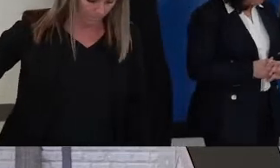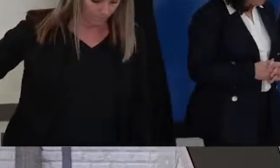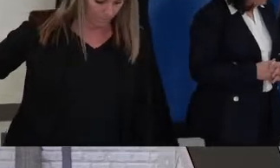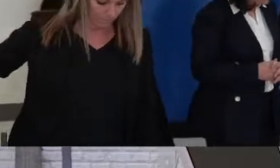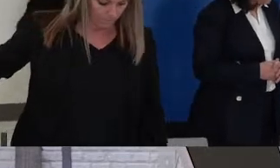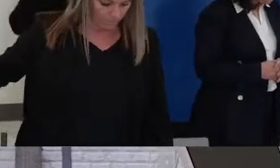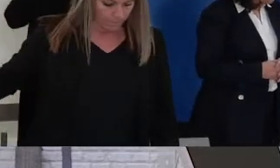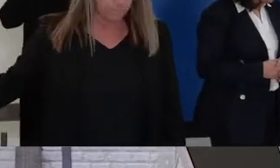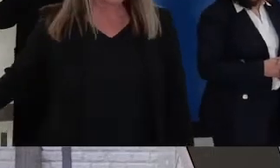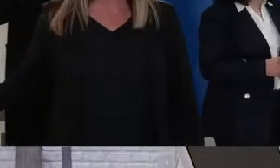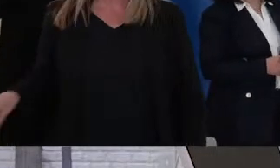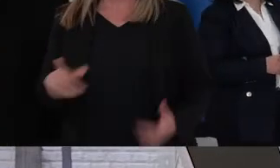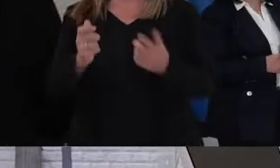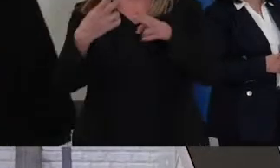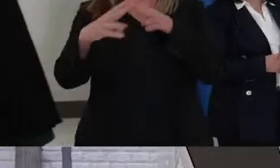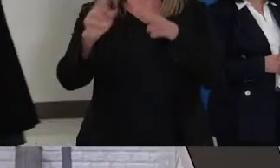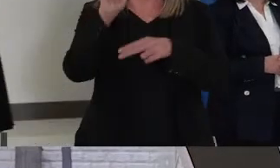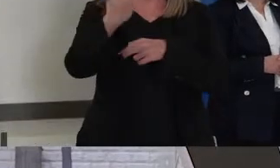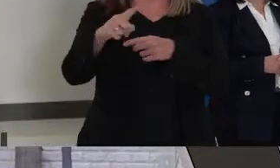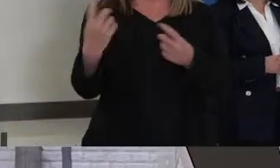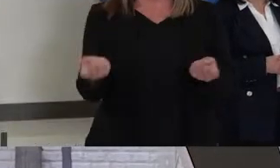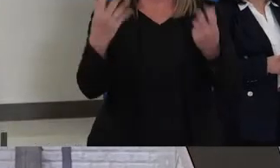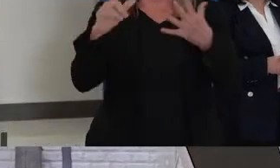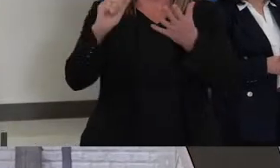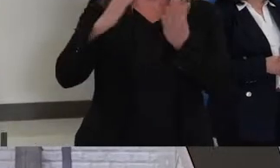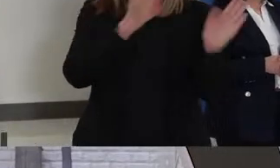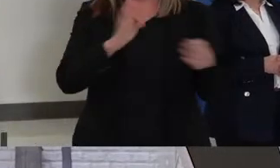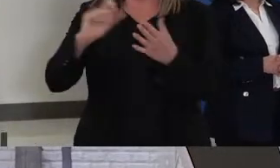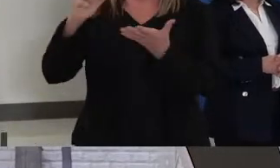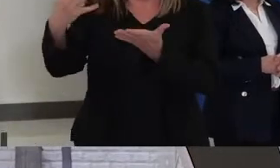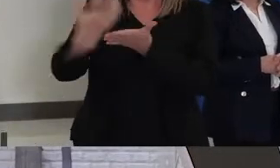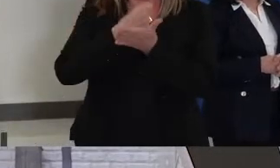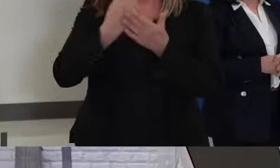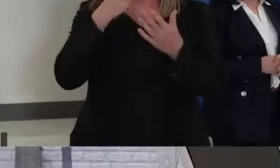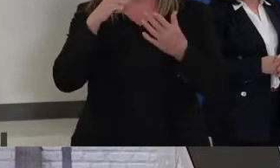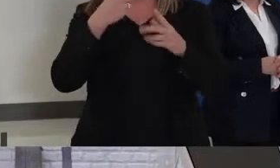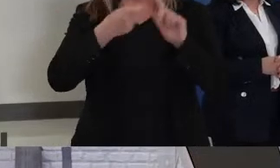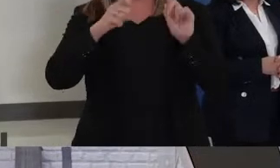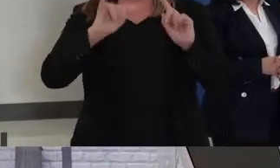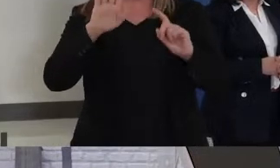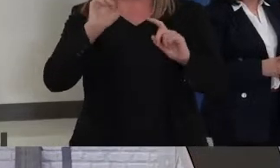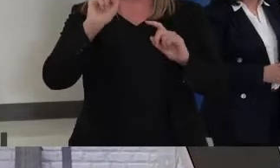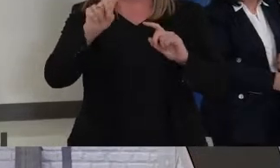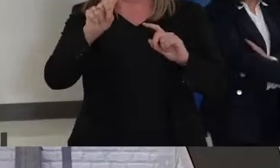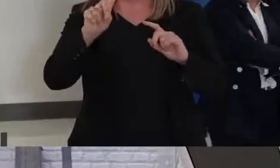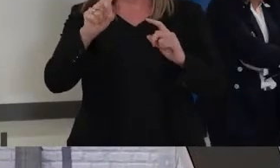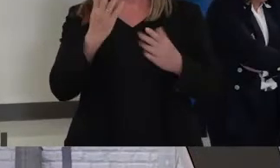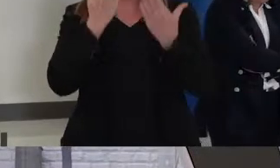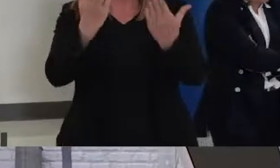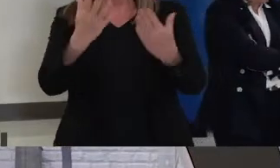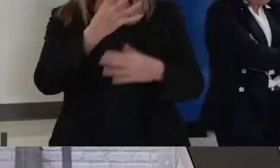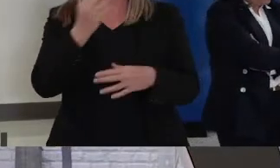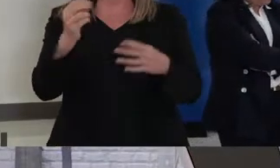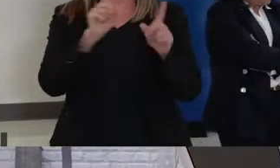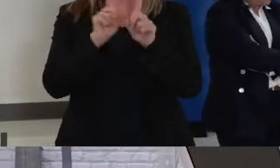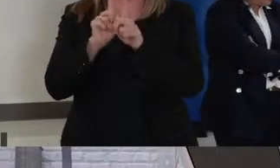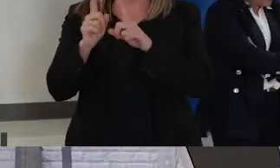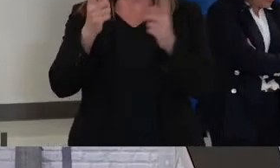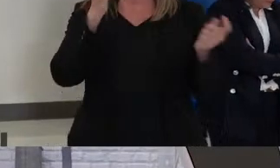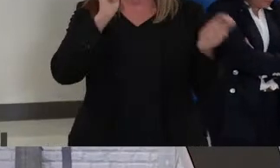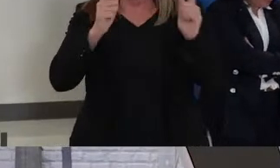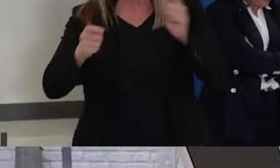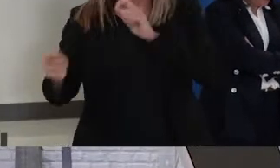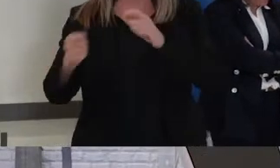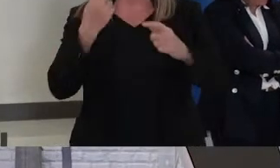is, how much are you planning to raise through this bond measure for the housing construction? And then with the reconfiguration of funding